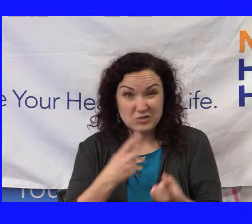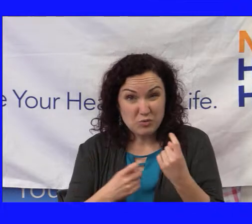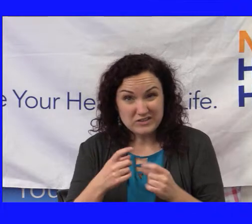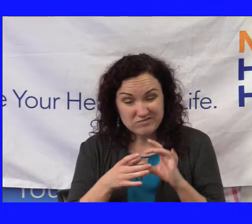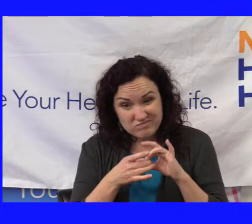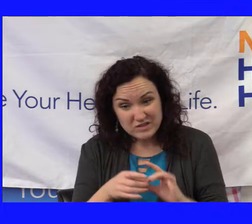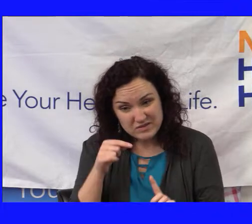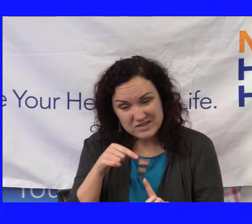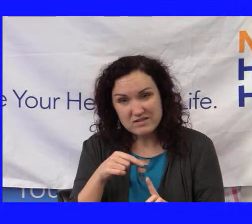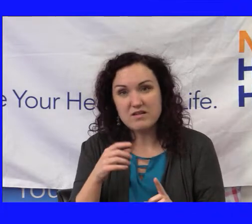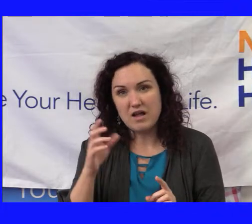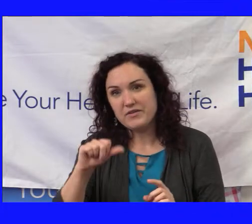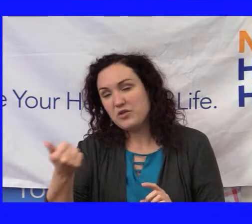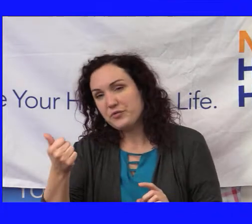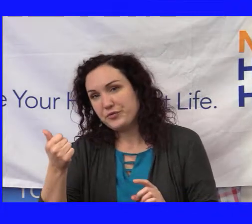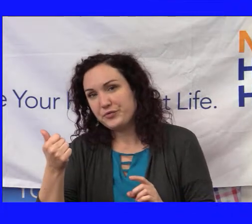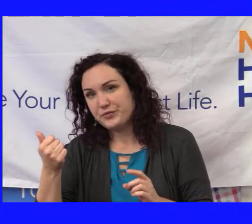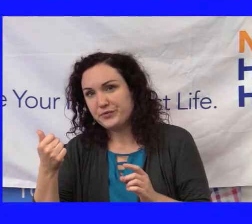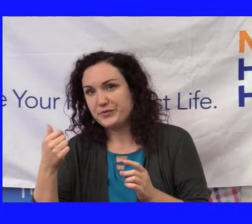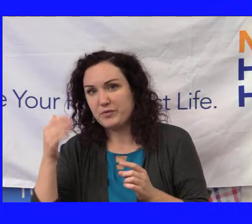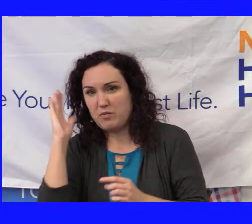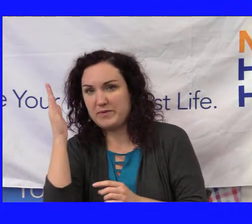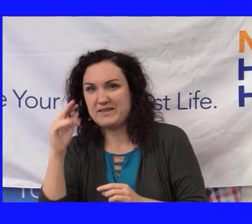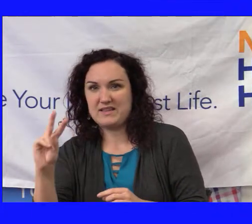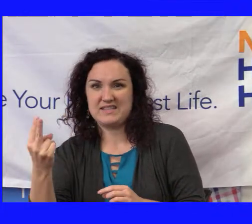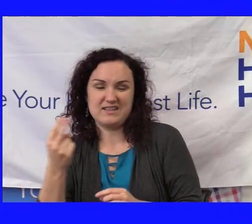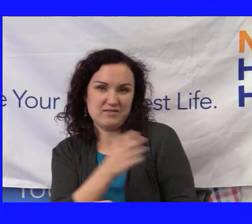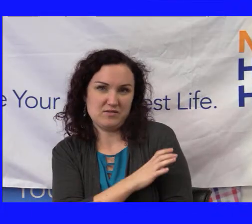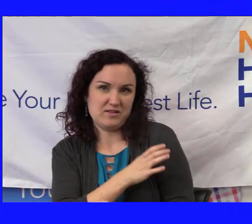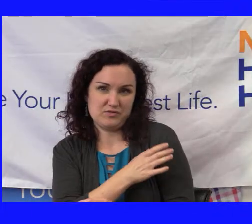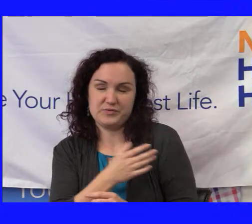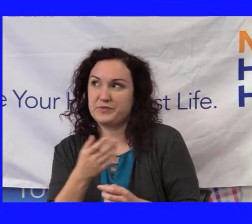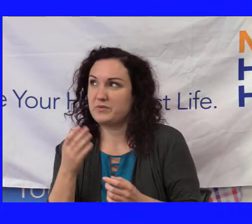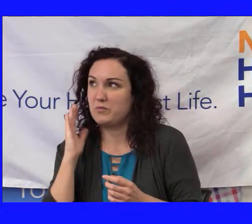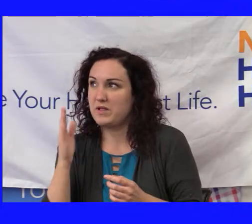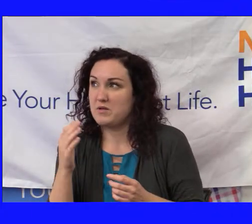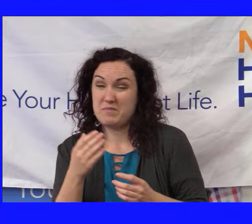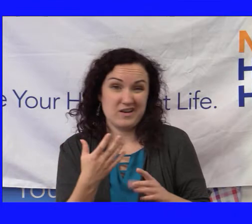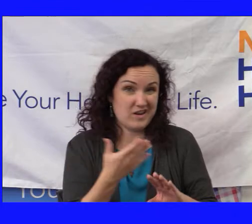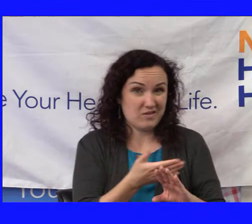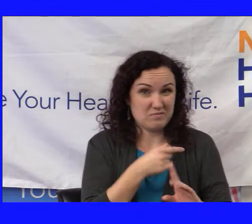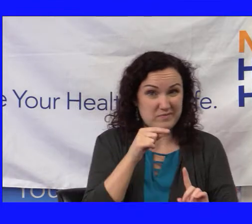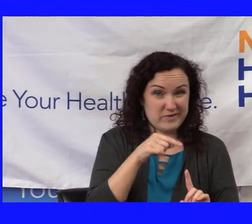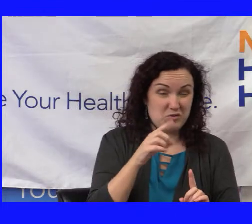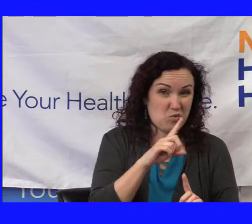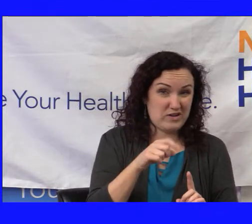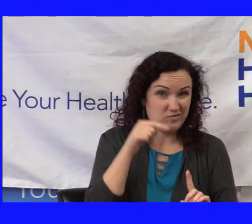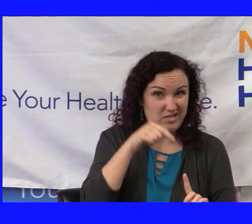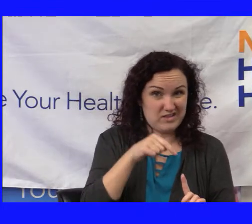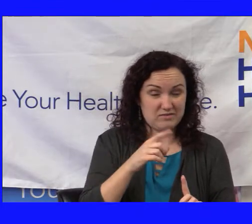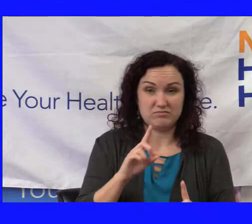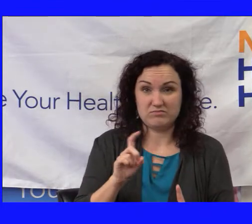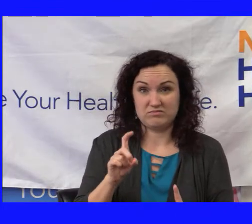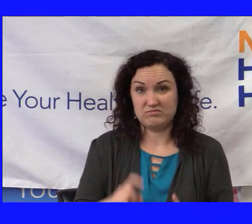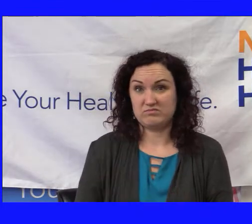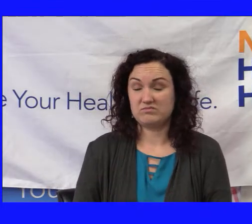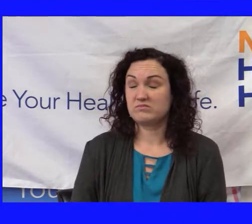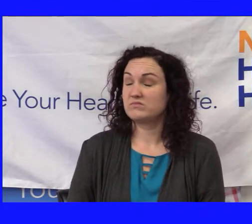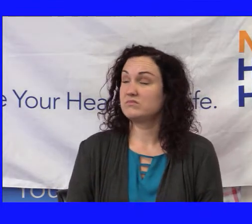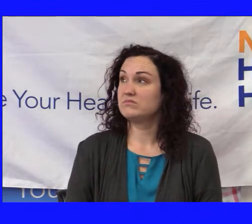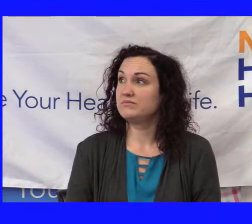topic? I know I have another one that I'm going to be presenting on a second clinical algorithm. But just before we take, I wanted to see if anybody had a question on this.